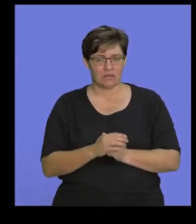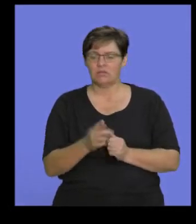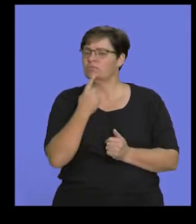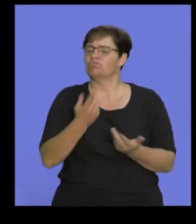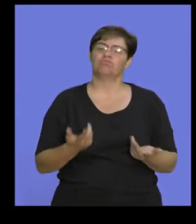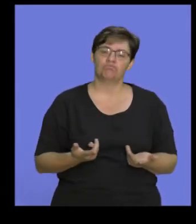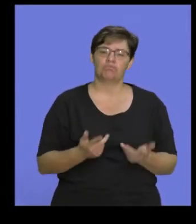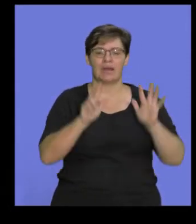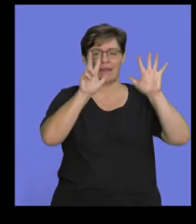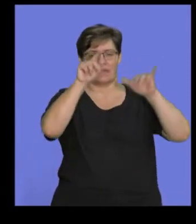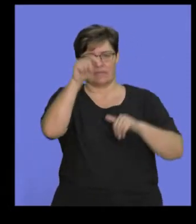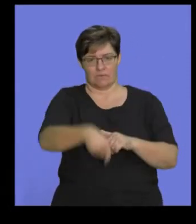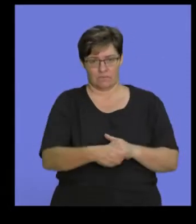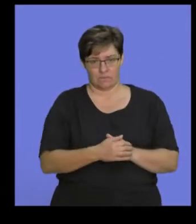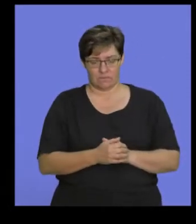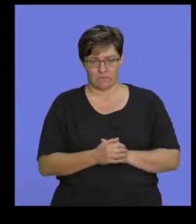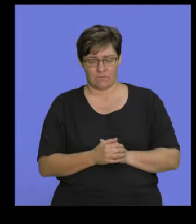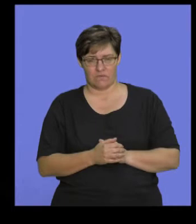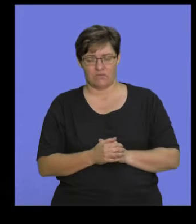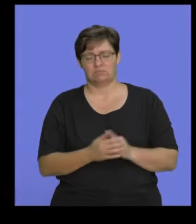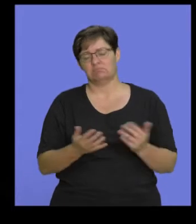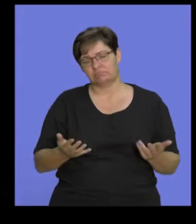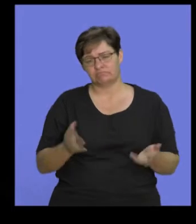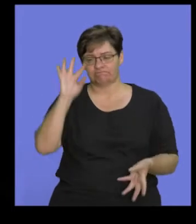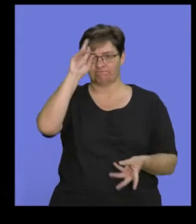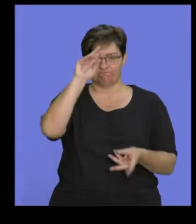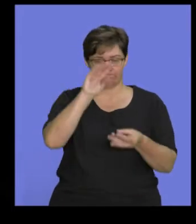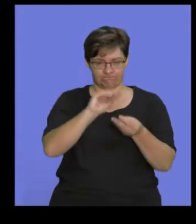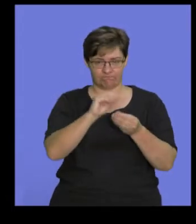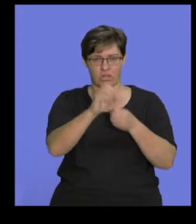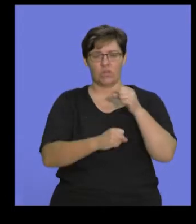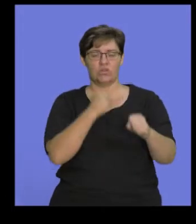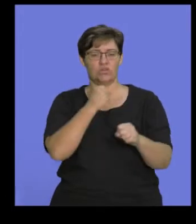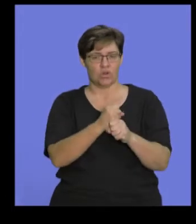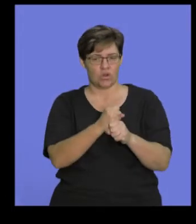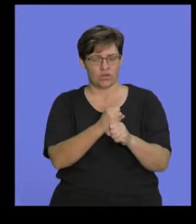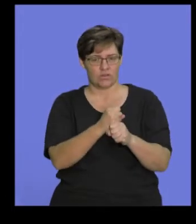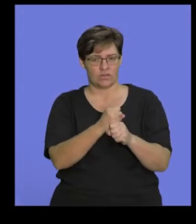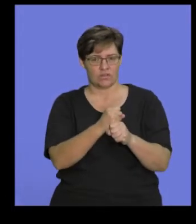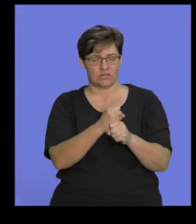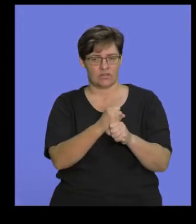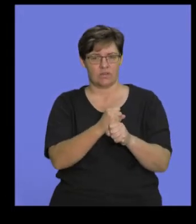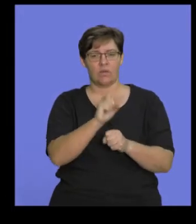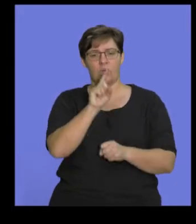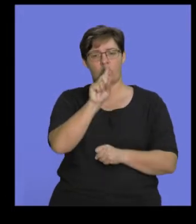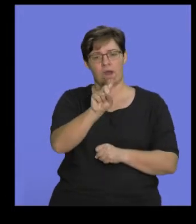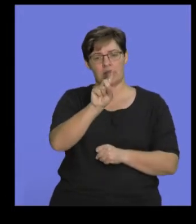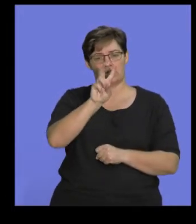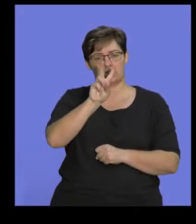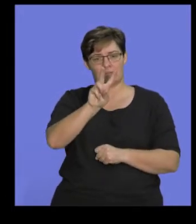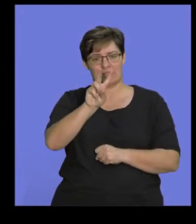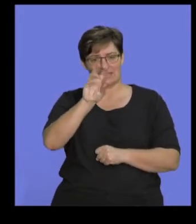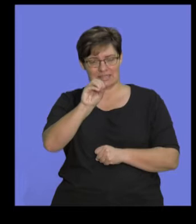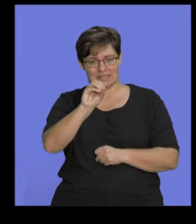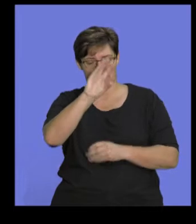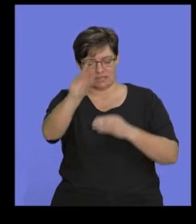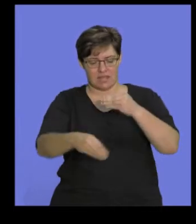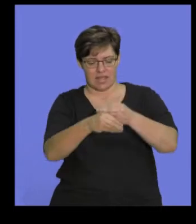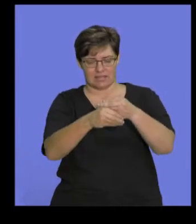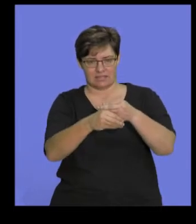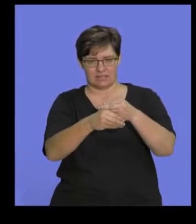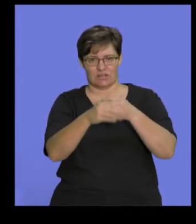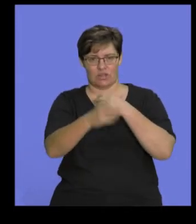saved 8,000 rand, the accumulated amount per year is going to be 120 more each and